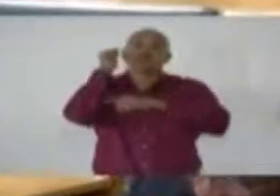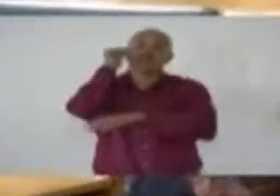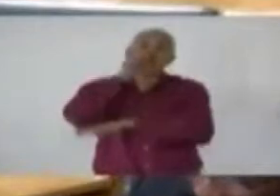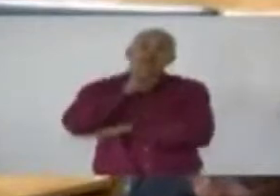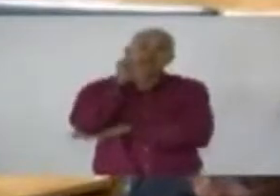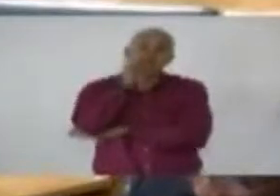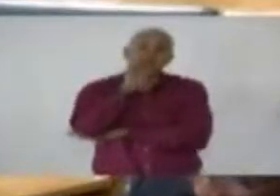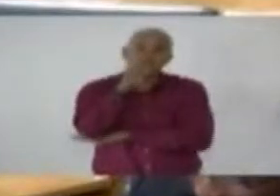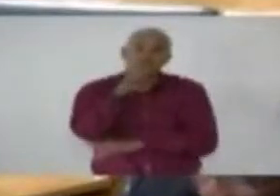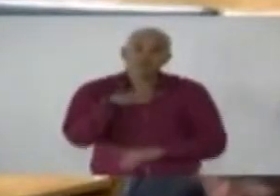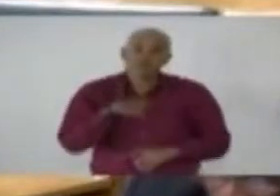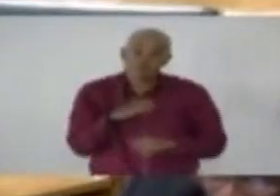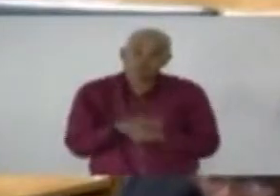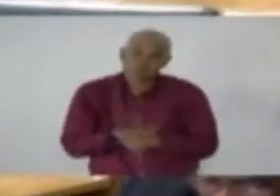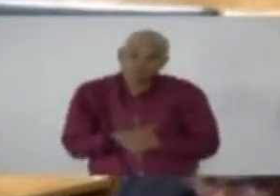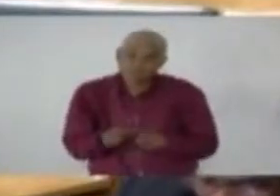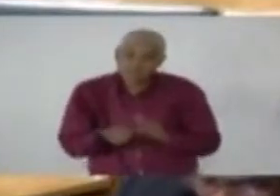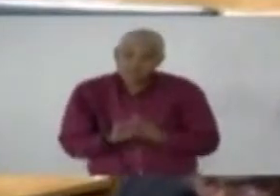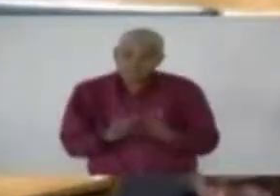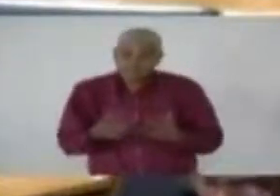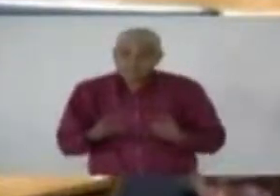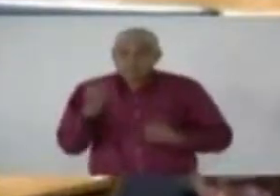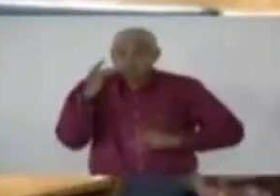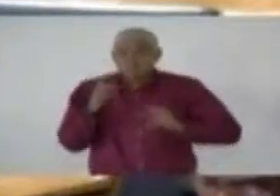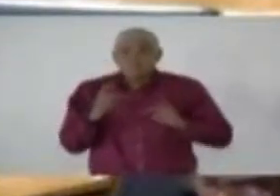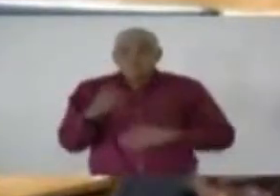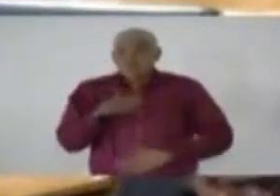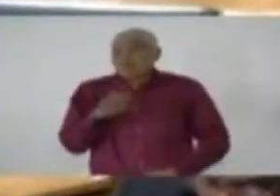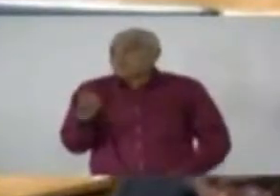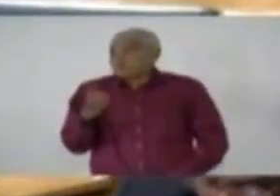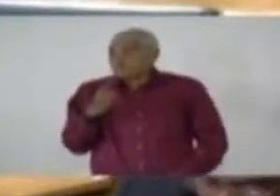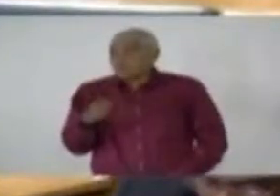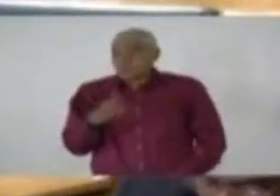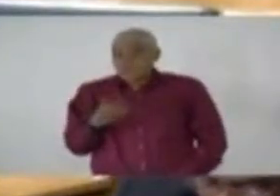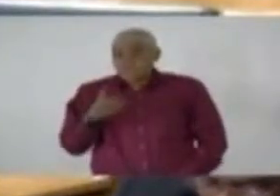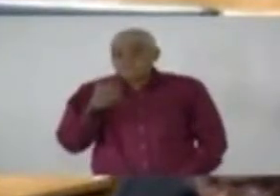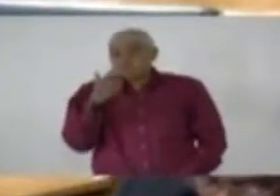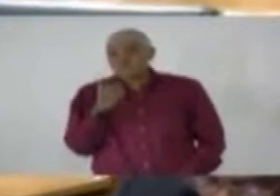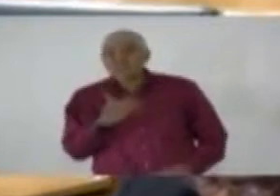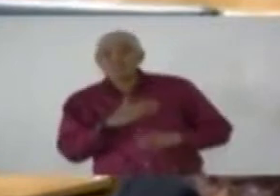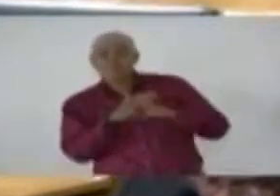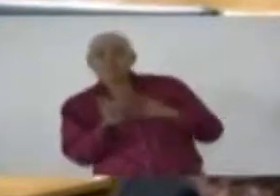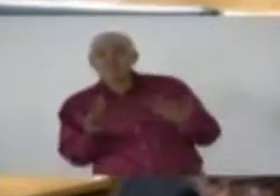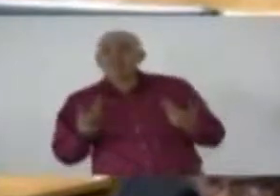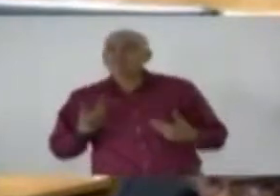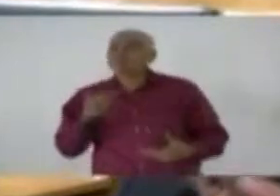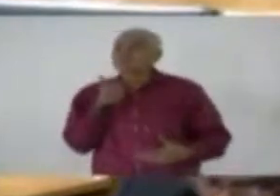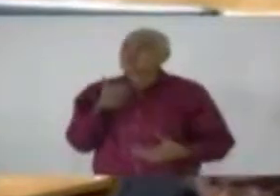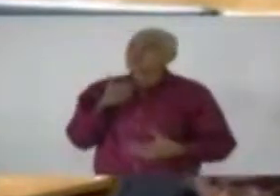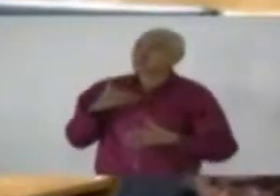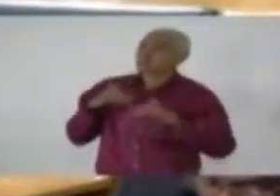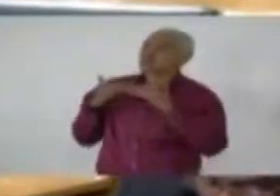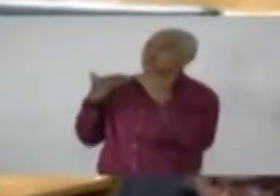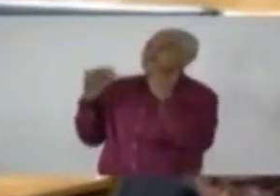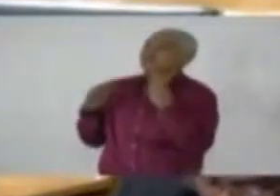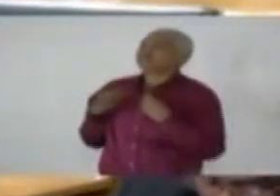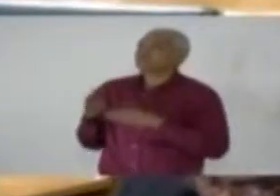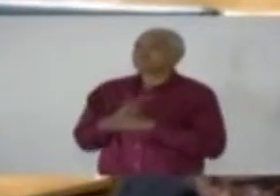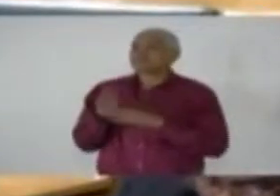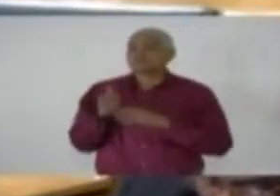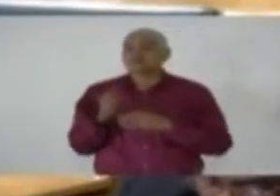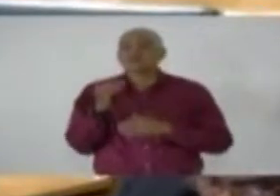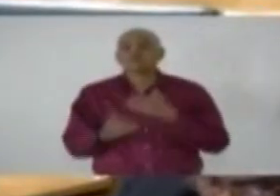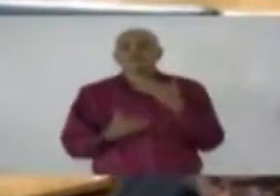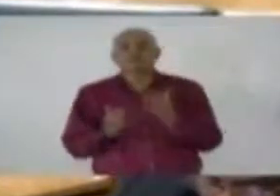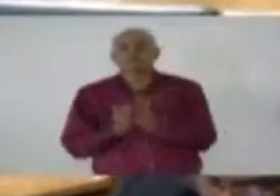day. I want to stress that, because people complain how you have red tape and all kinds of hurdles that business must go over.